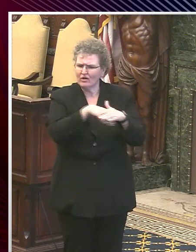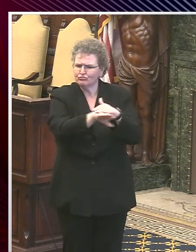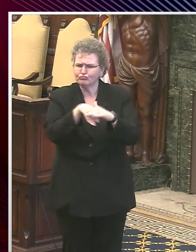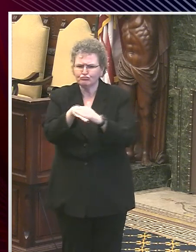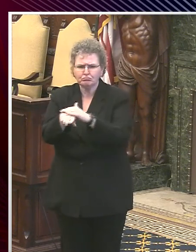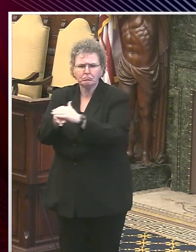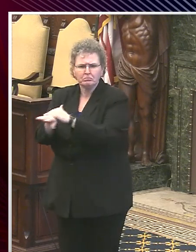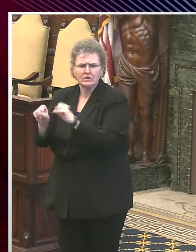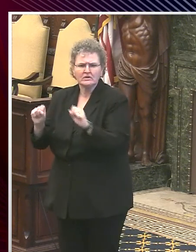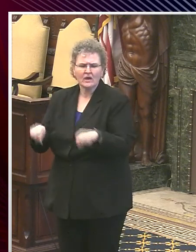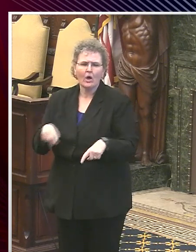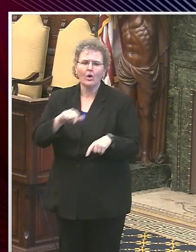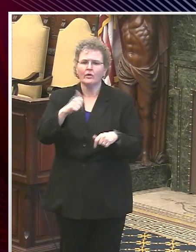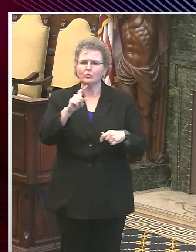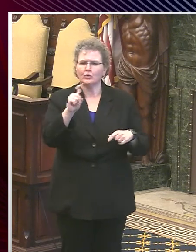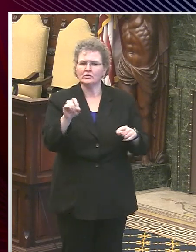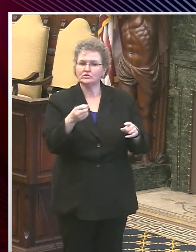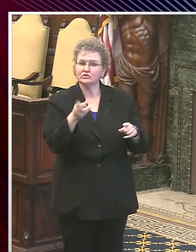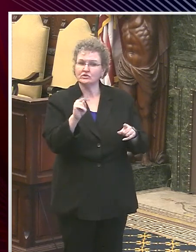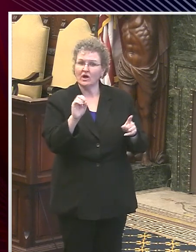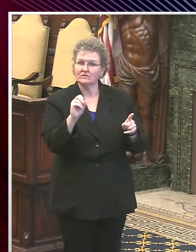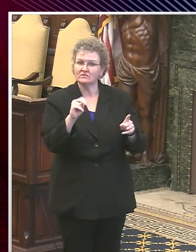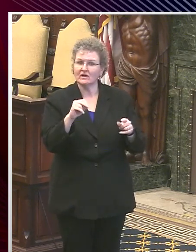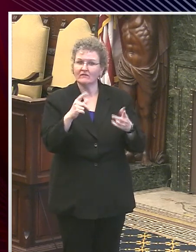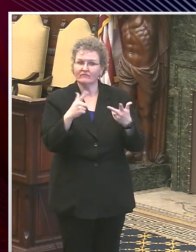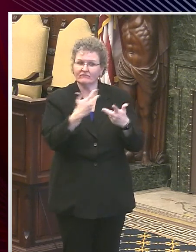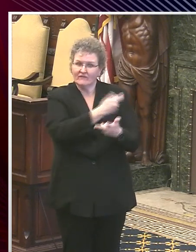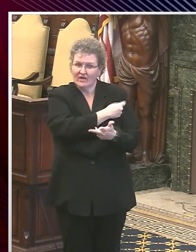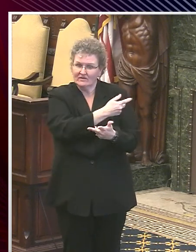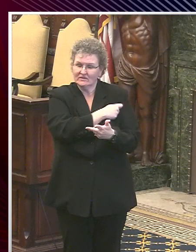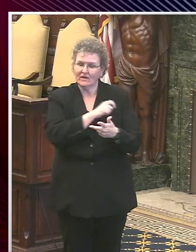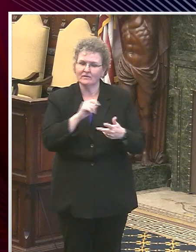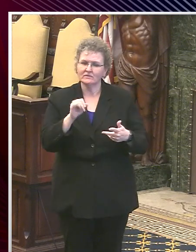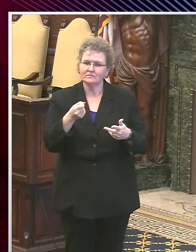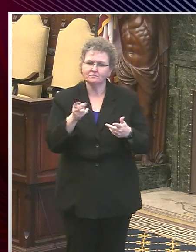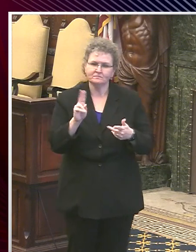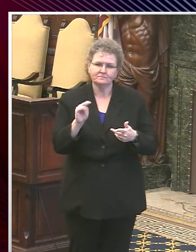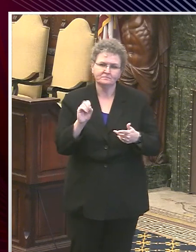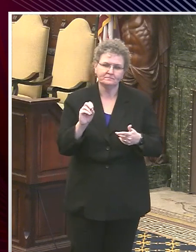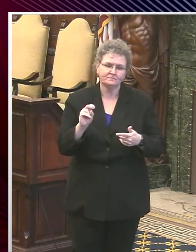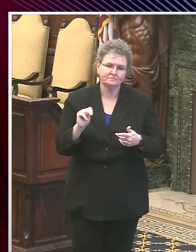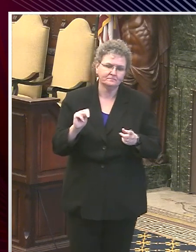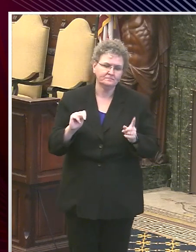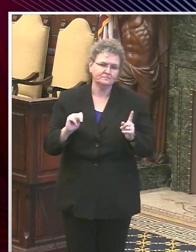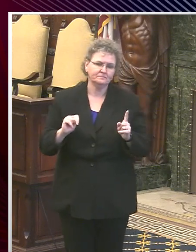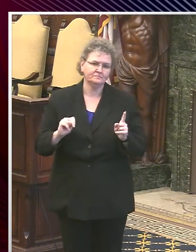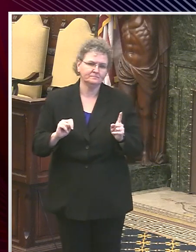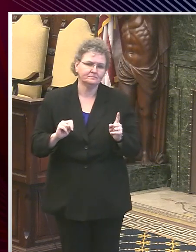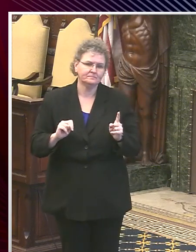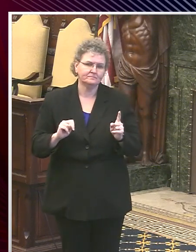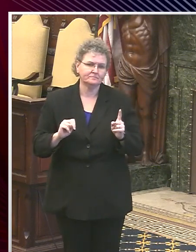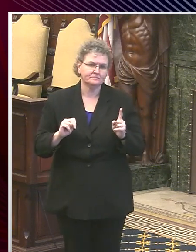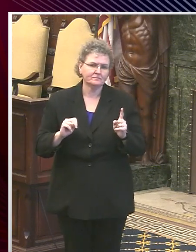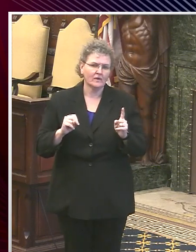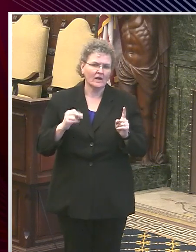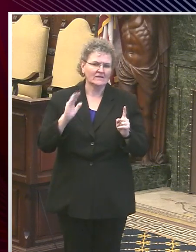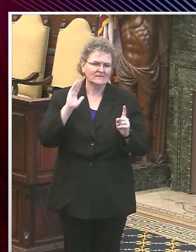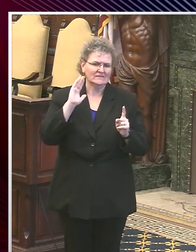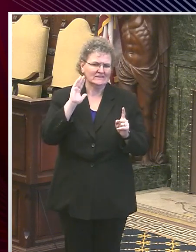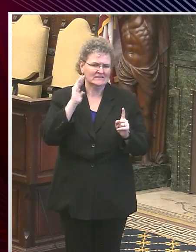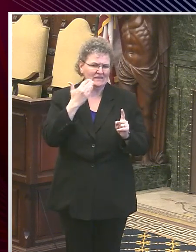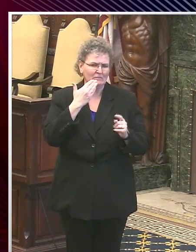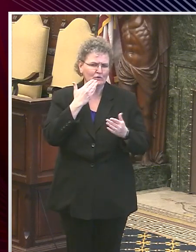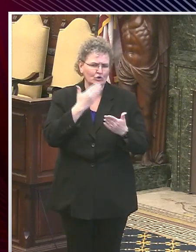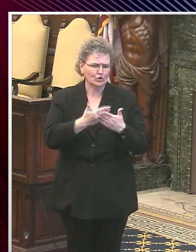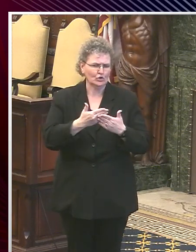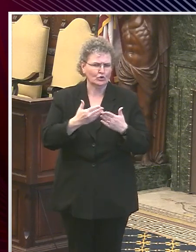question is about the Johnson & Johnson vaccine as well. As you mentioned, it would be a good tool to use for a population such as the